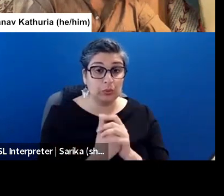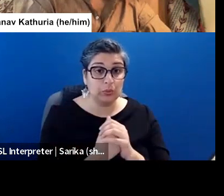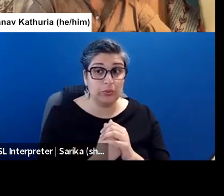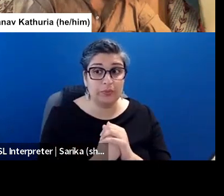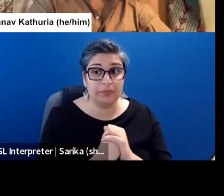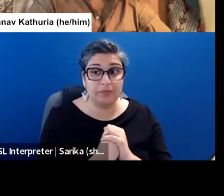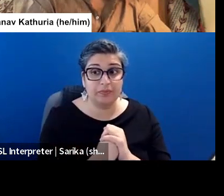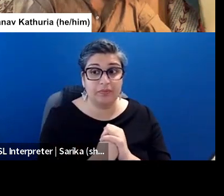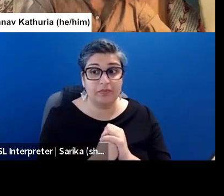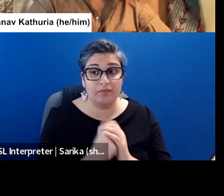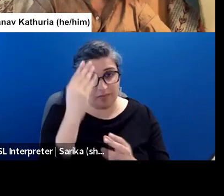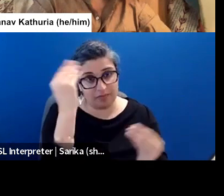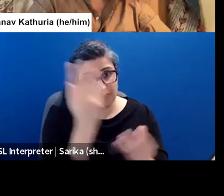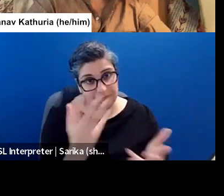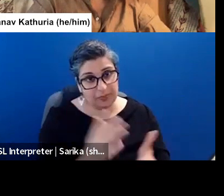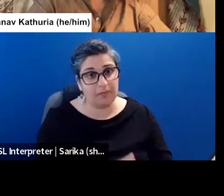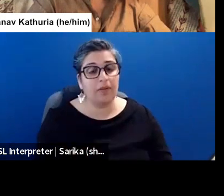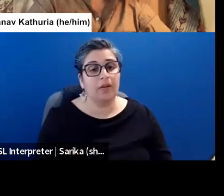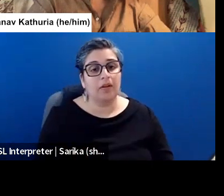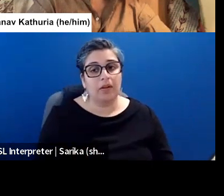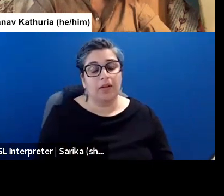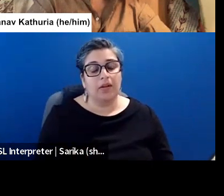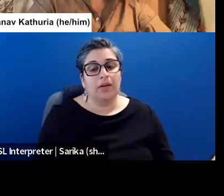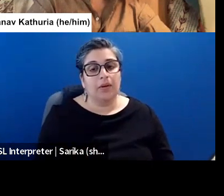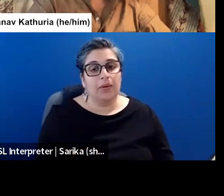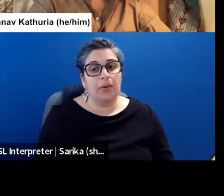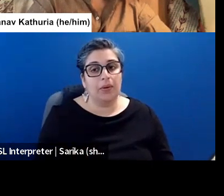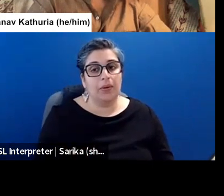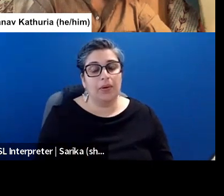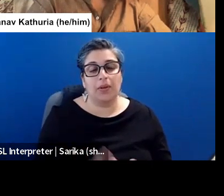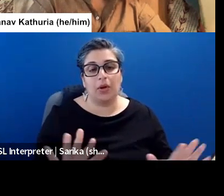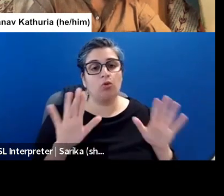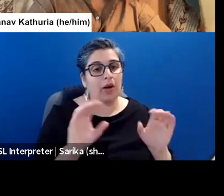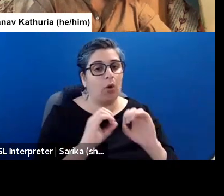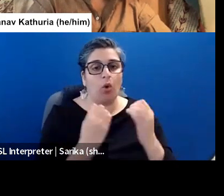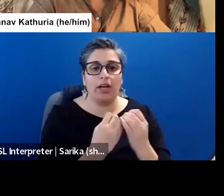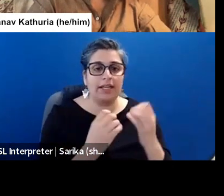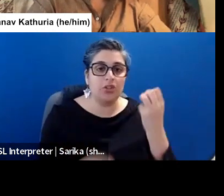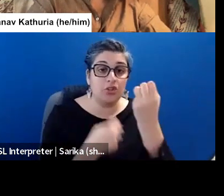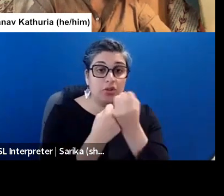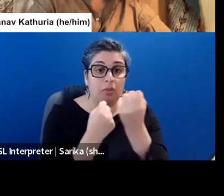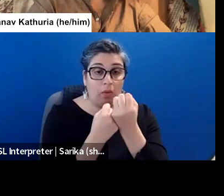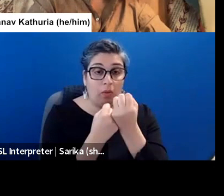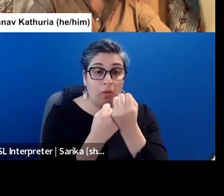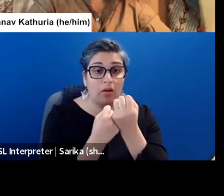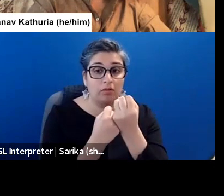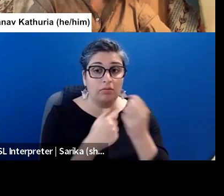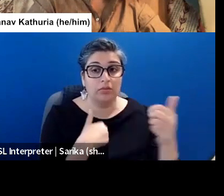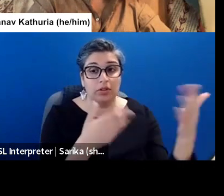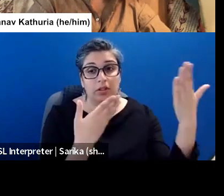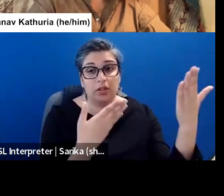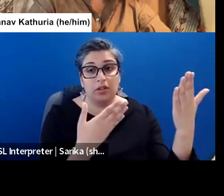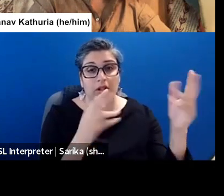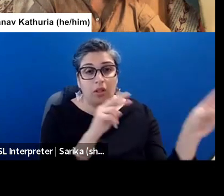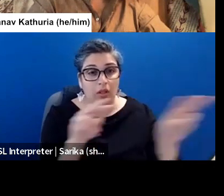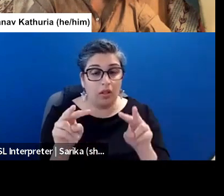I will say that there are lots of great organizations to support. I recommend taking a look at the